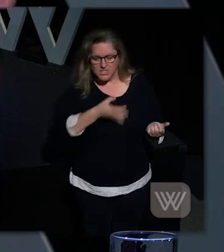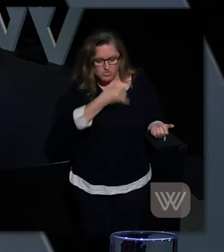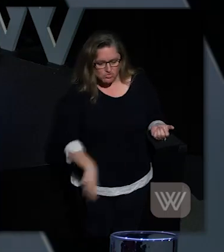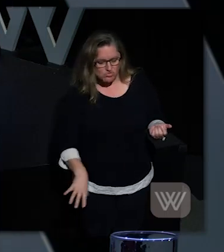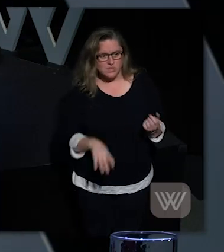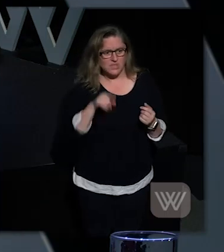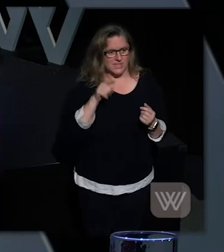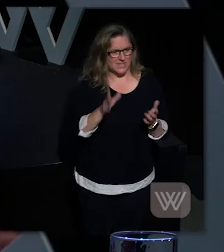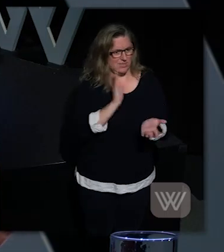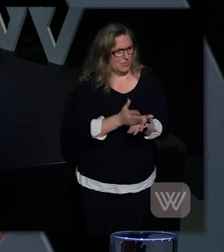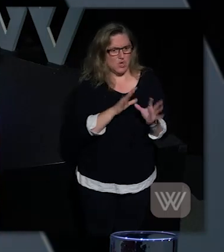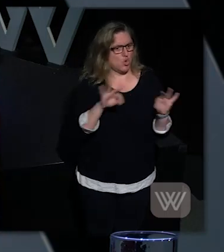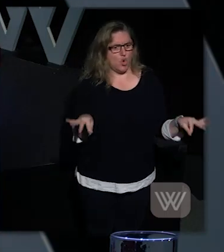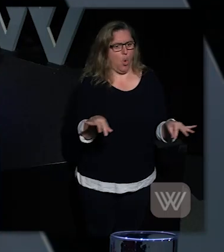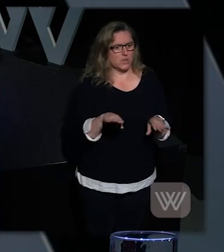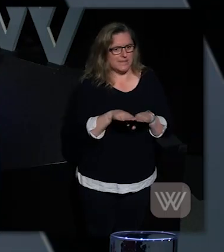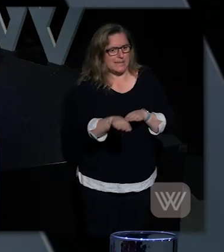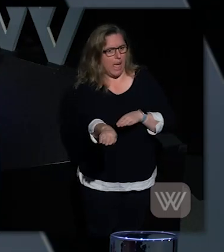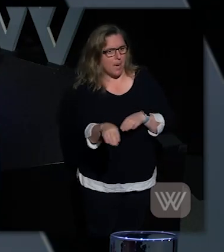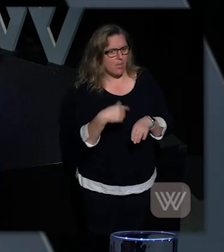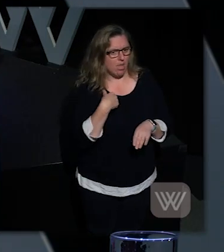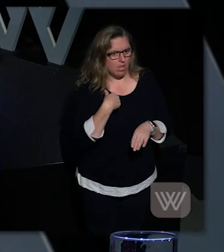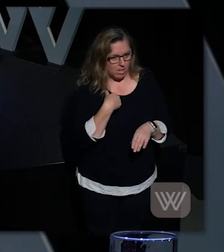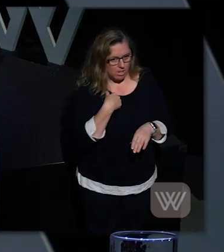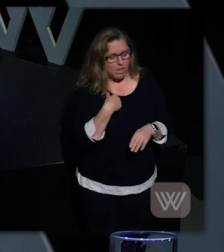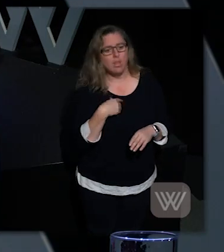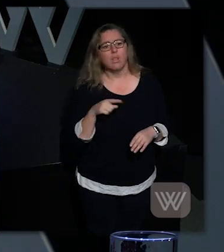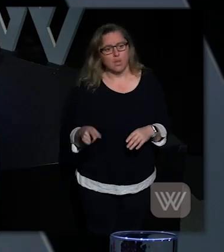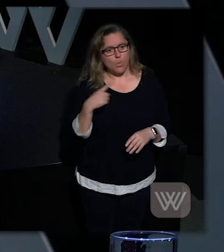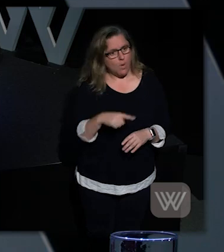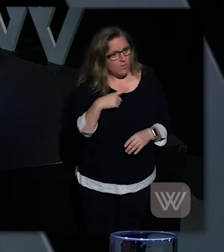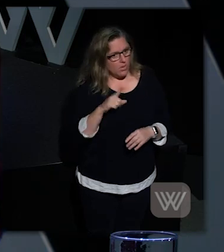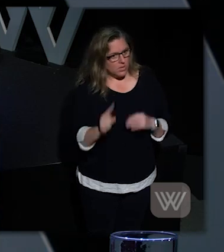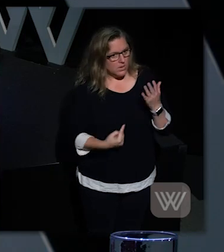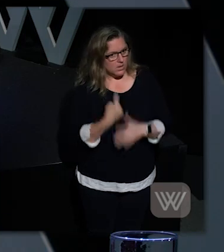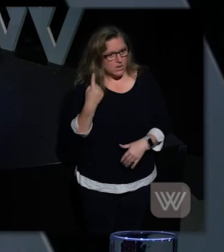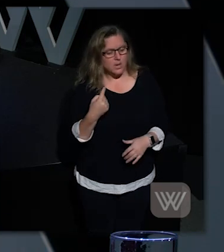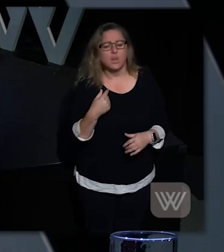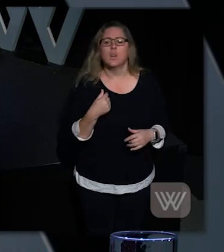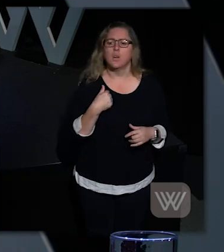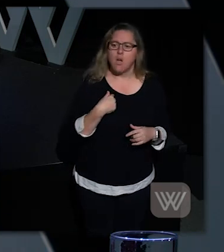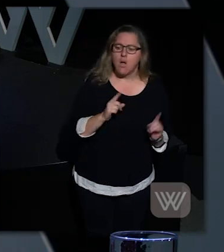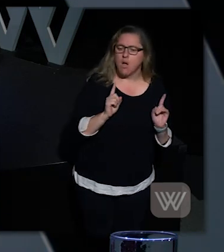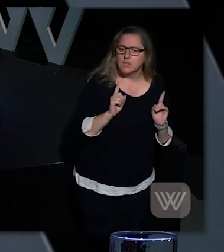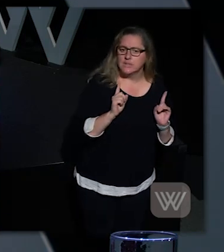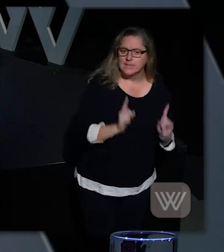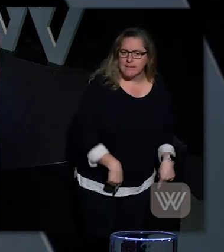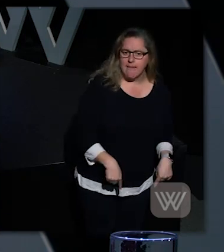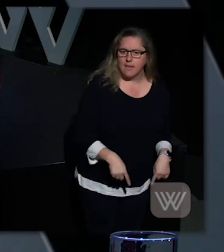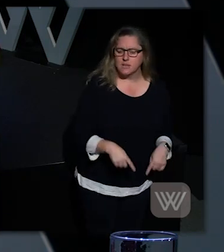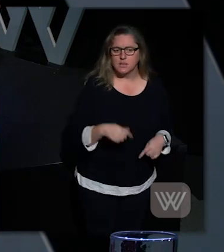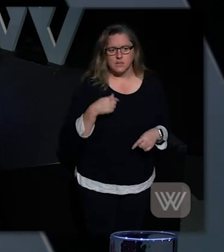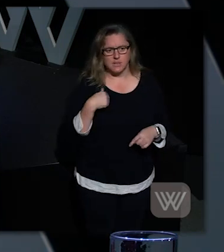was actually quite unstable. And I think the reason for that is I went in with what I